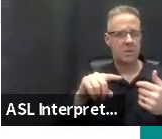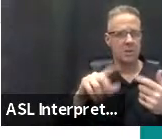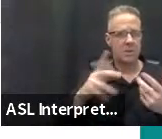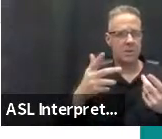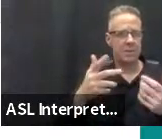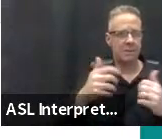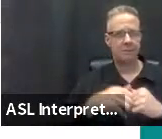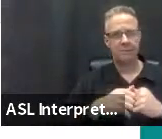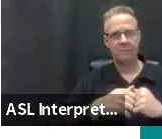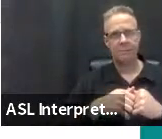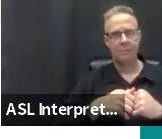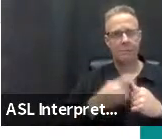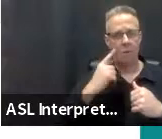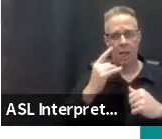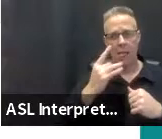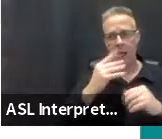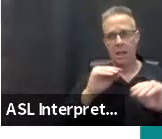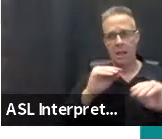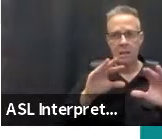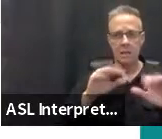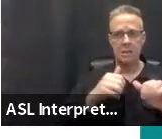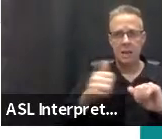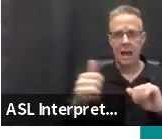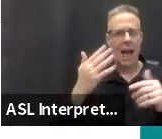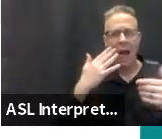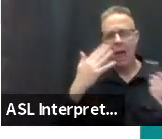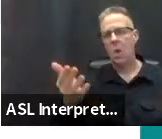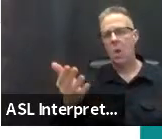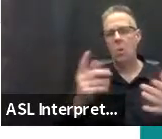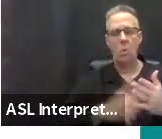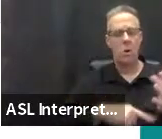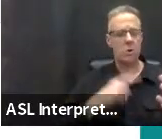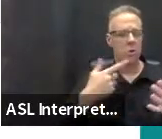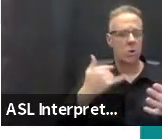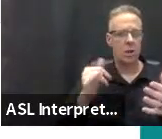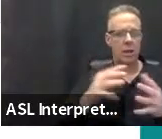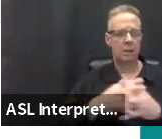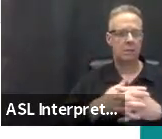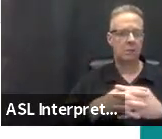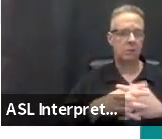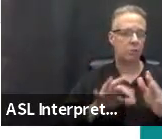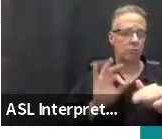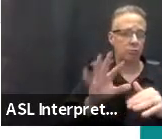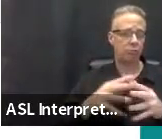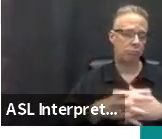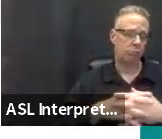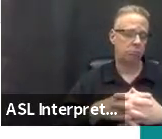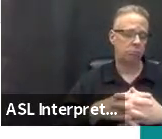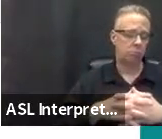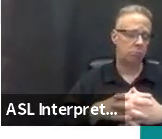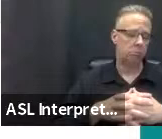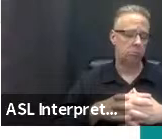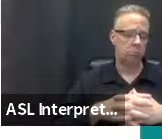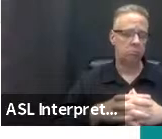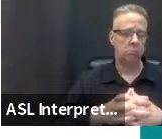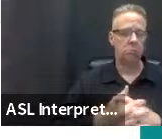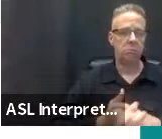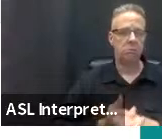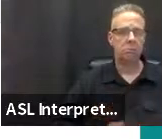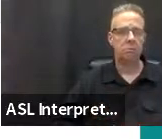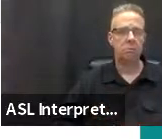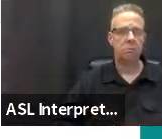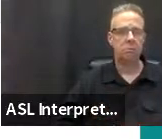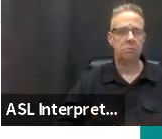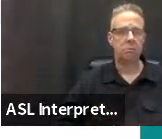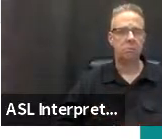distance and fluorescent light. I mean, I don't know what it's going to look like, but I just want to throw that out there, I guess. Some thoughts. Yeah.